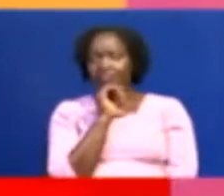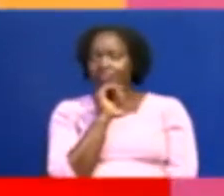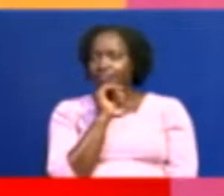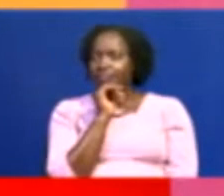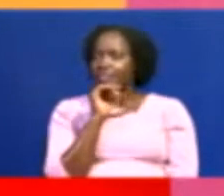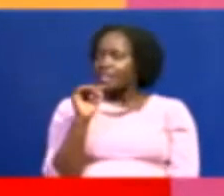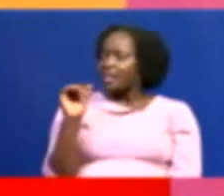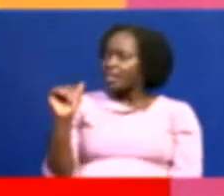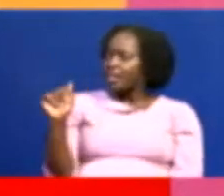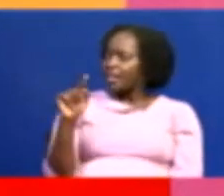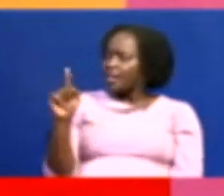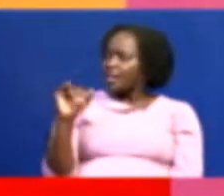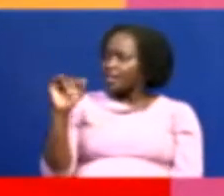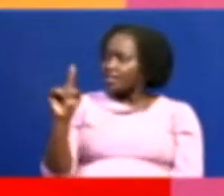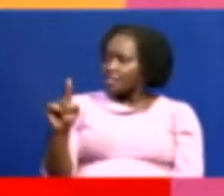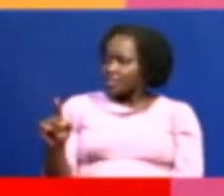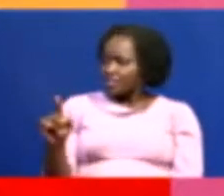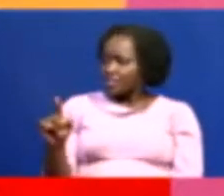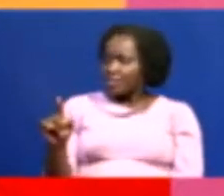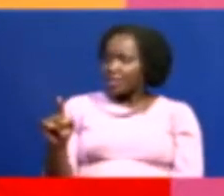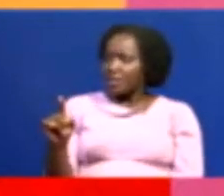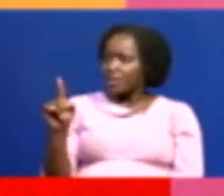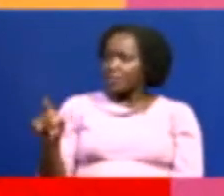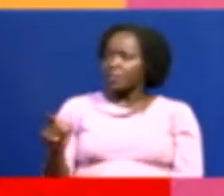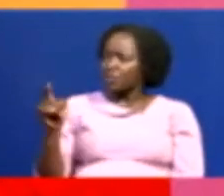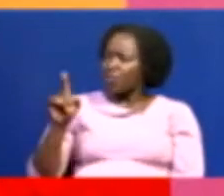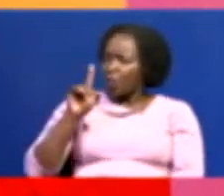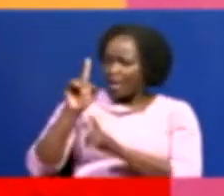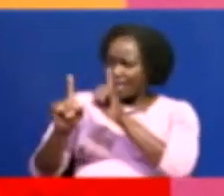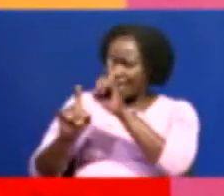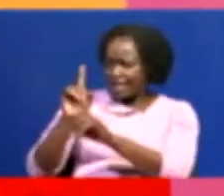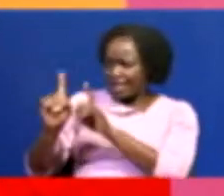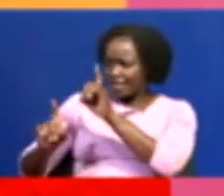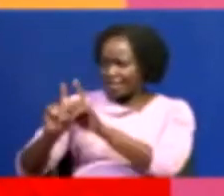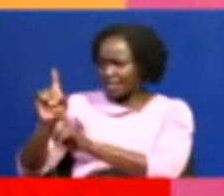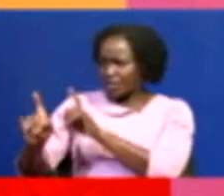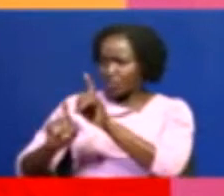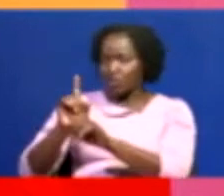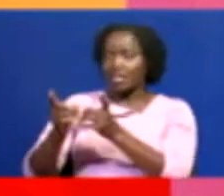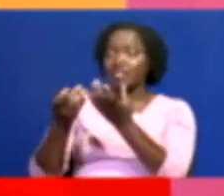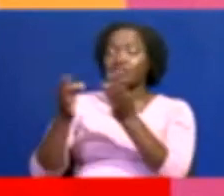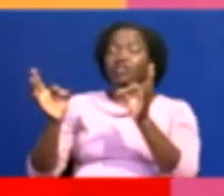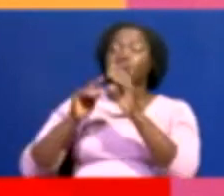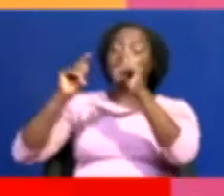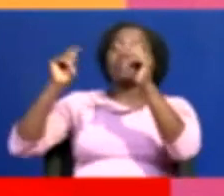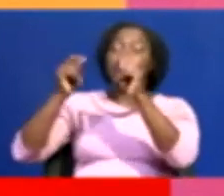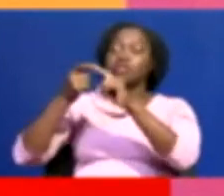Abdiaziz, we need to interrogate the freedom to demonstrate